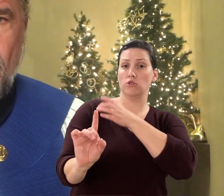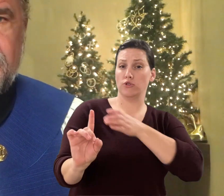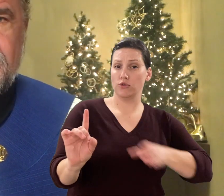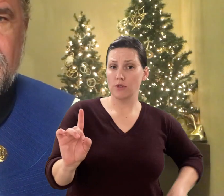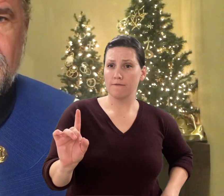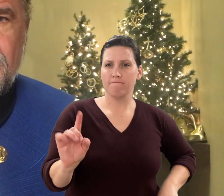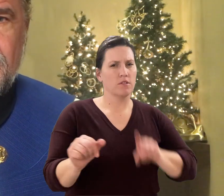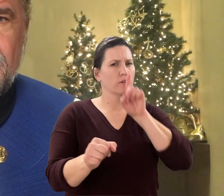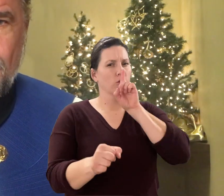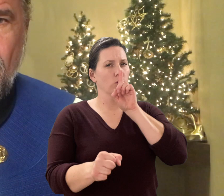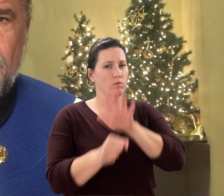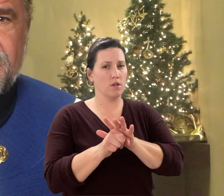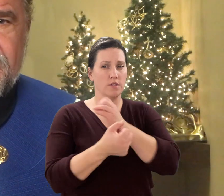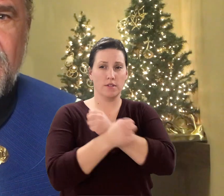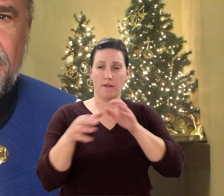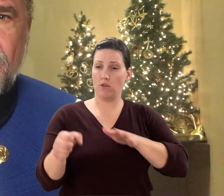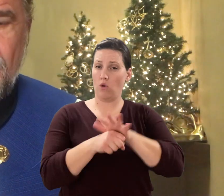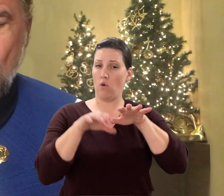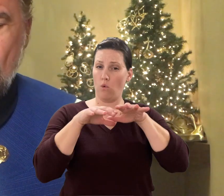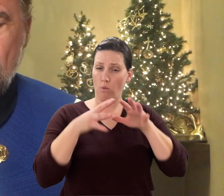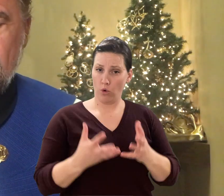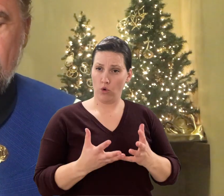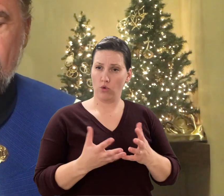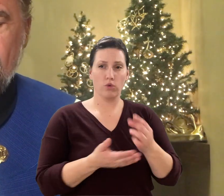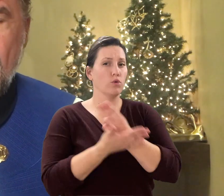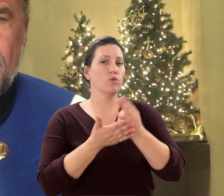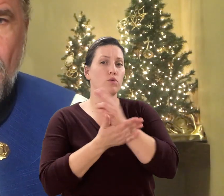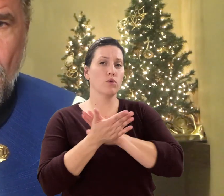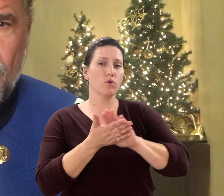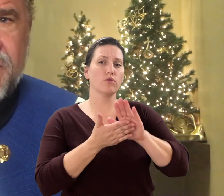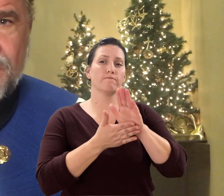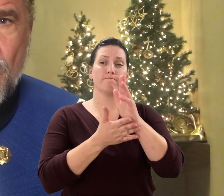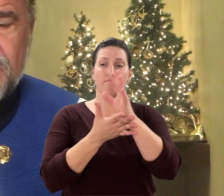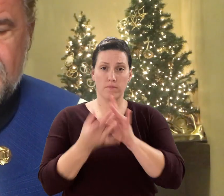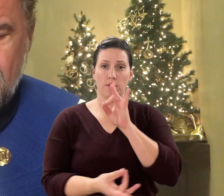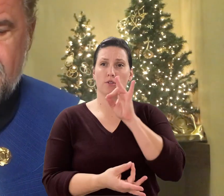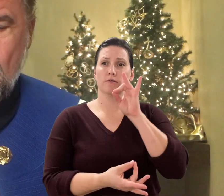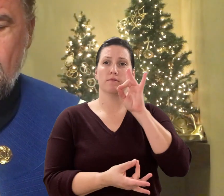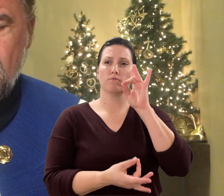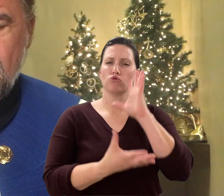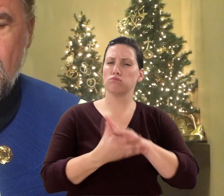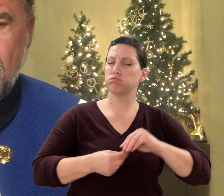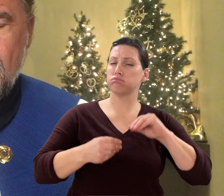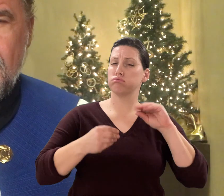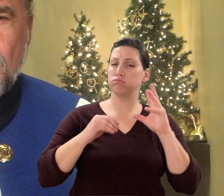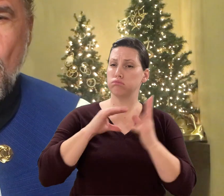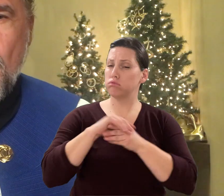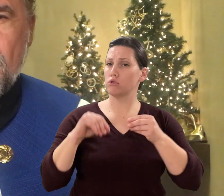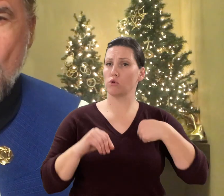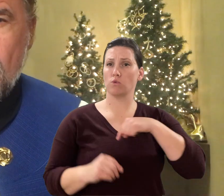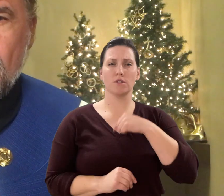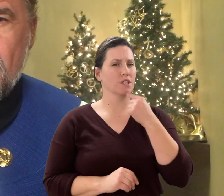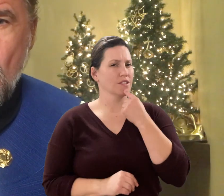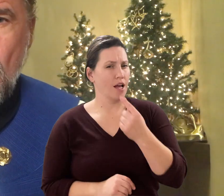the Christ, the promised Savior of the world. The Holy Spirit's testimony is what we